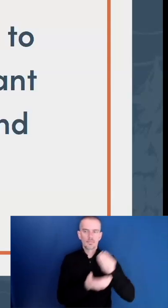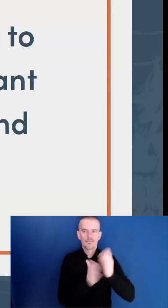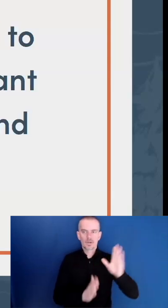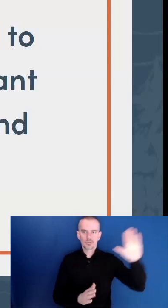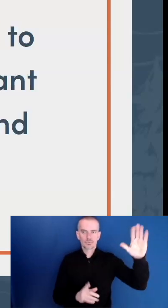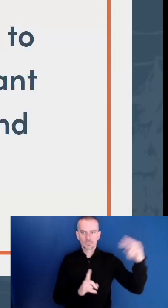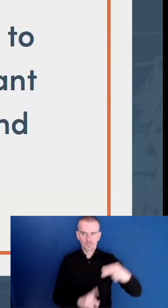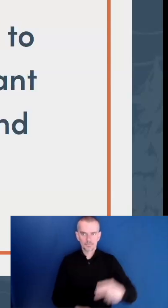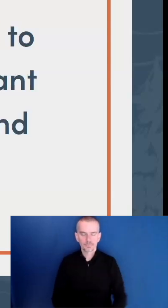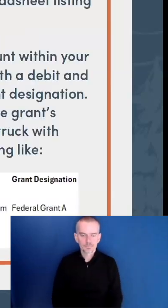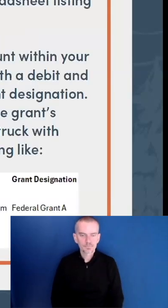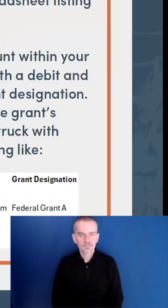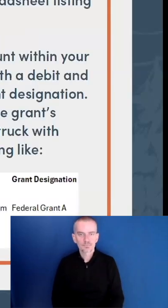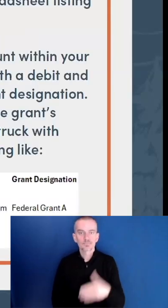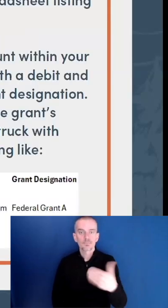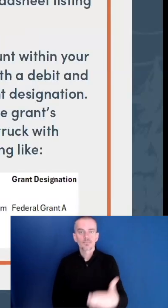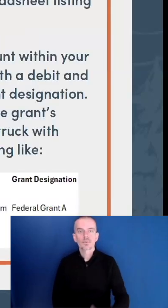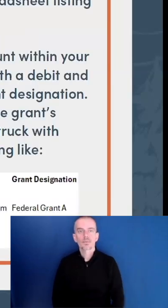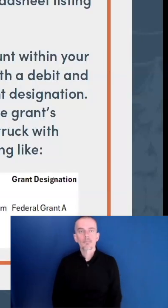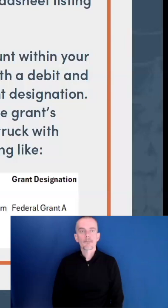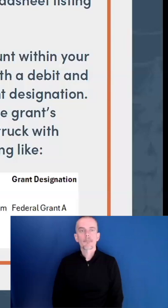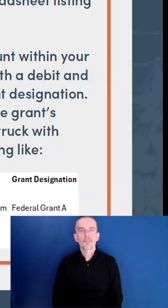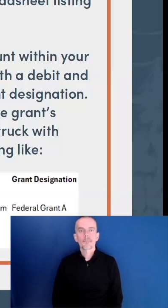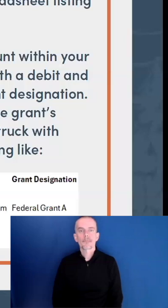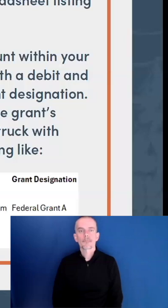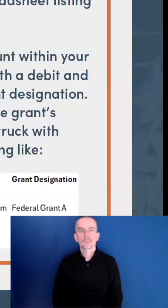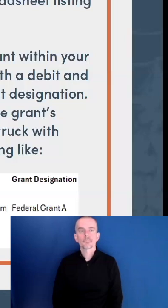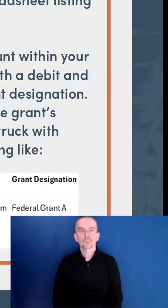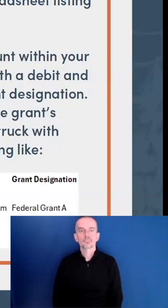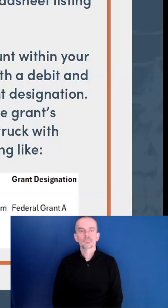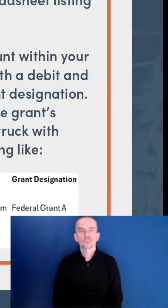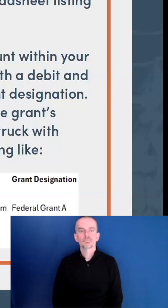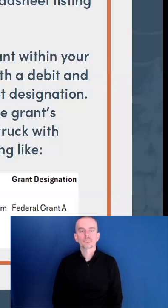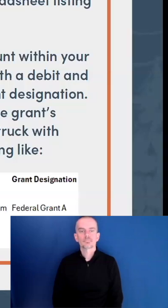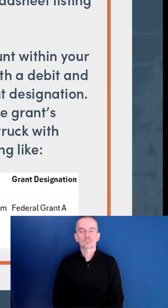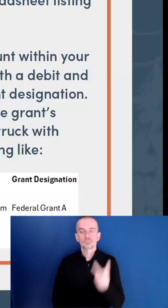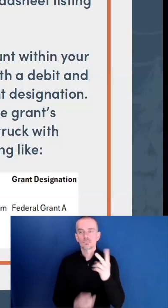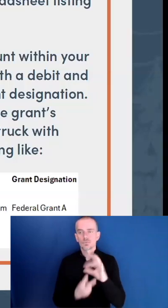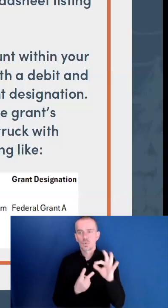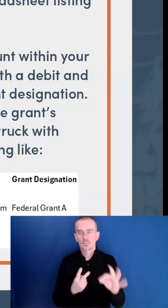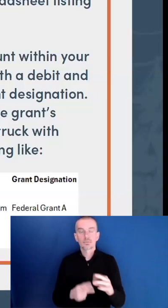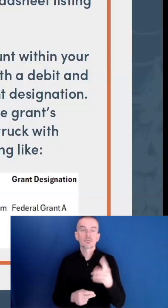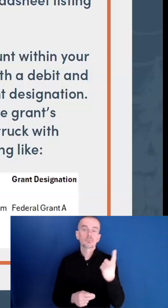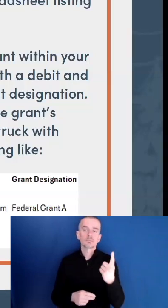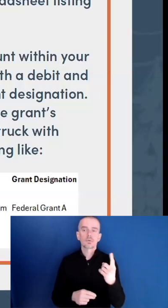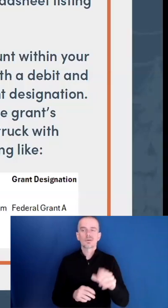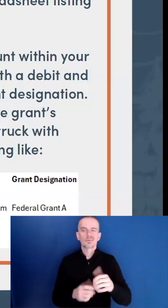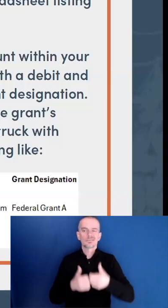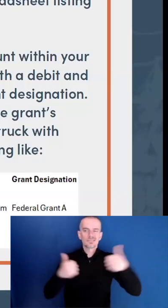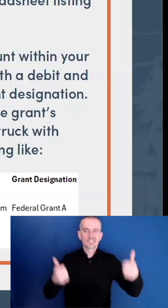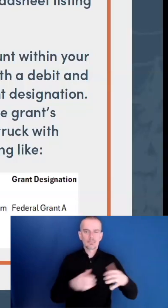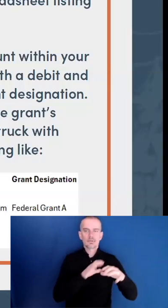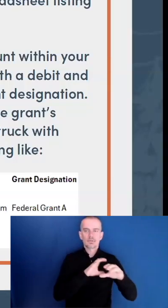So if we can go to the next slide here. There's two options. One is using an external spreadsheet. Okay,